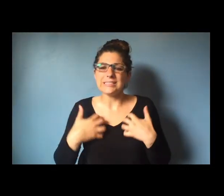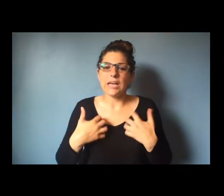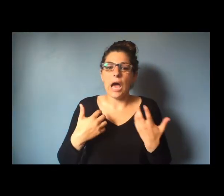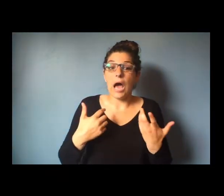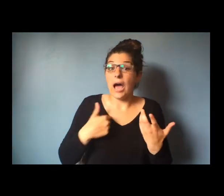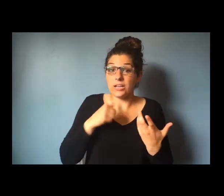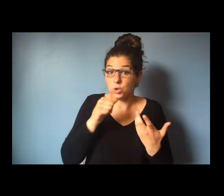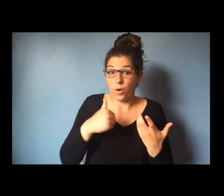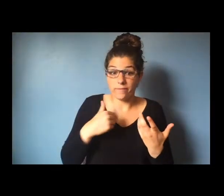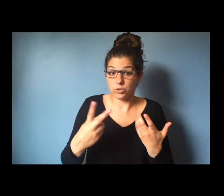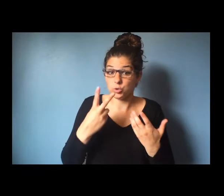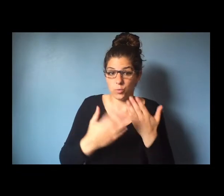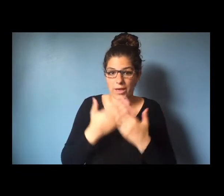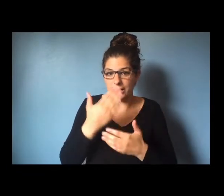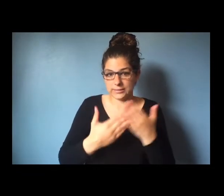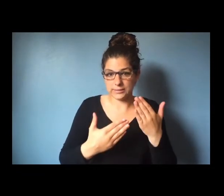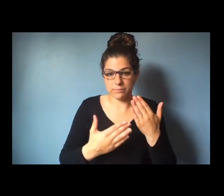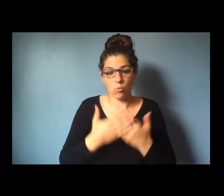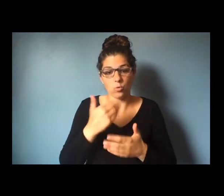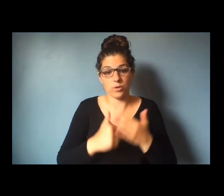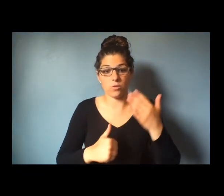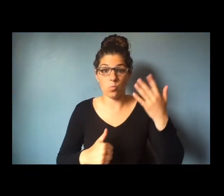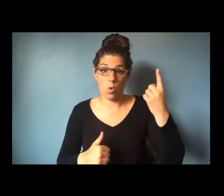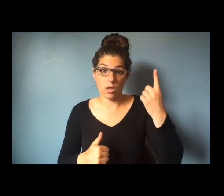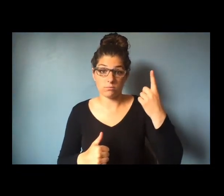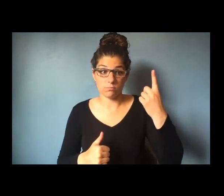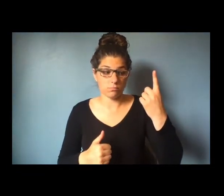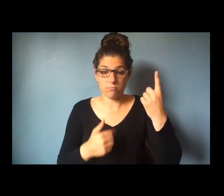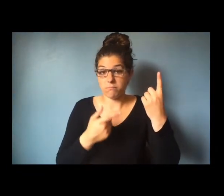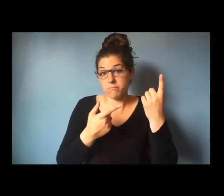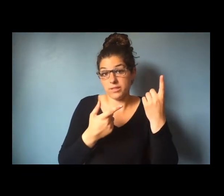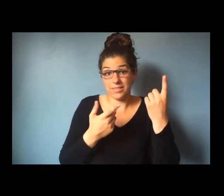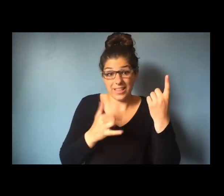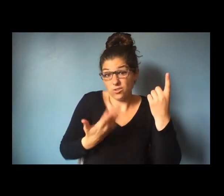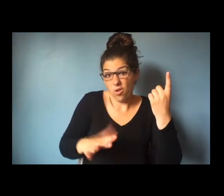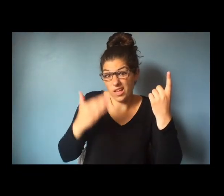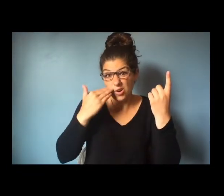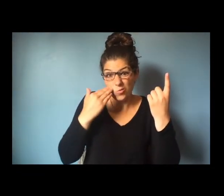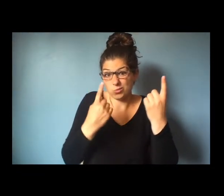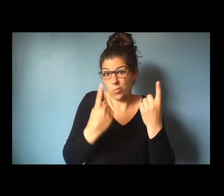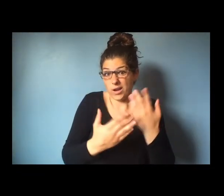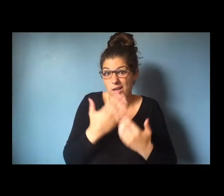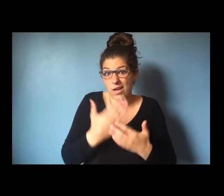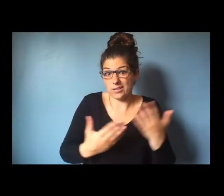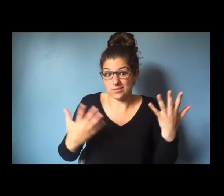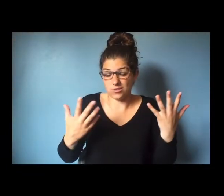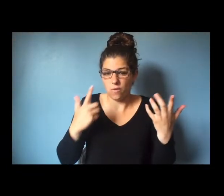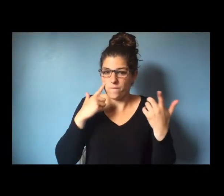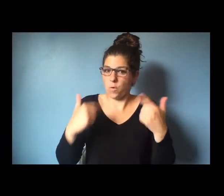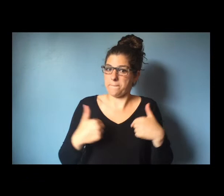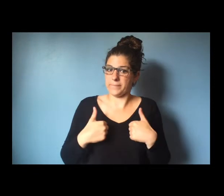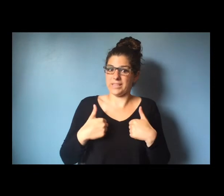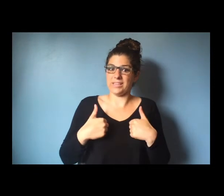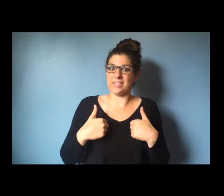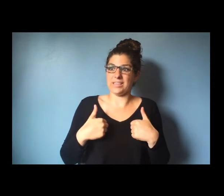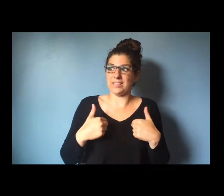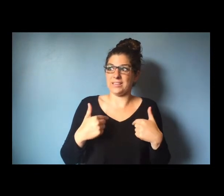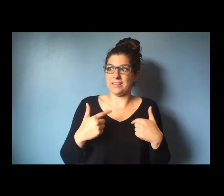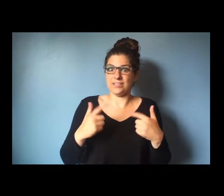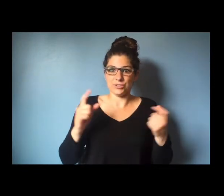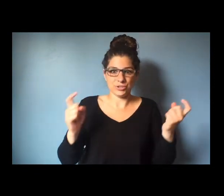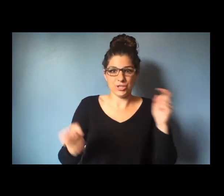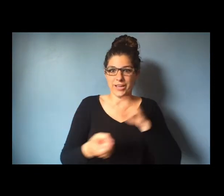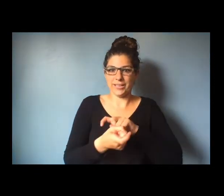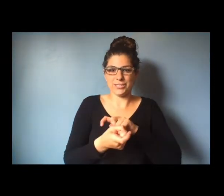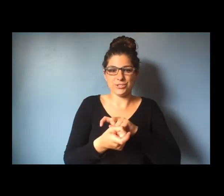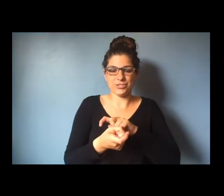have two hands. I was born with only one, but this is my life. It's all I know. So for me, having to like